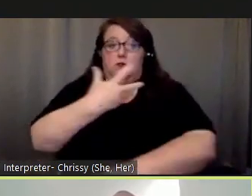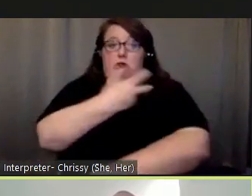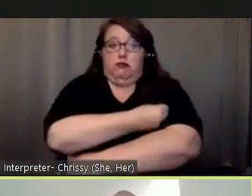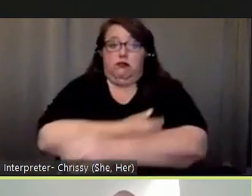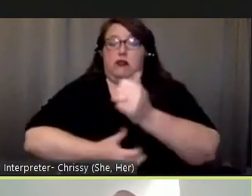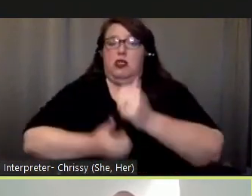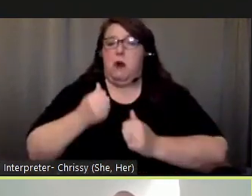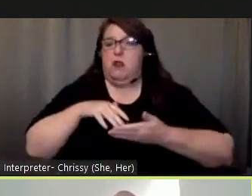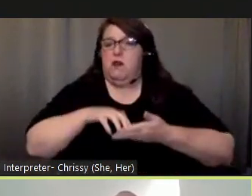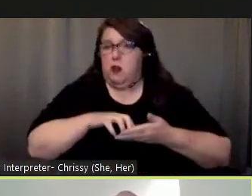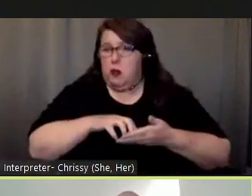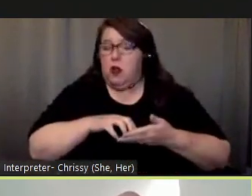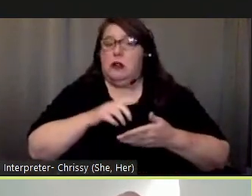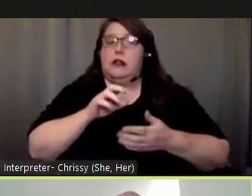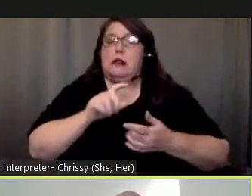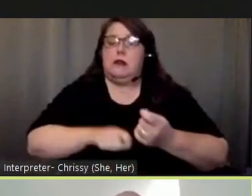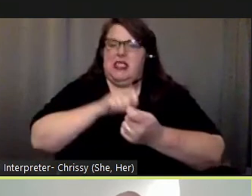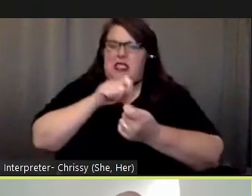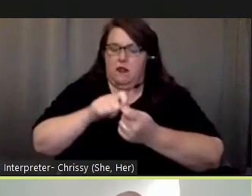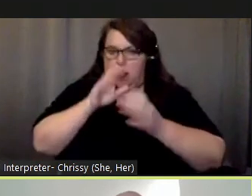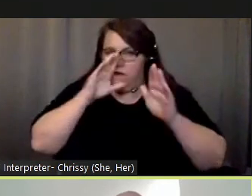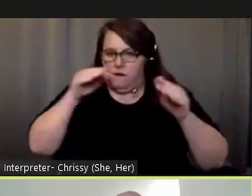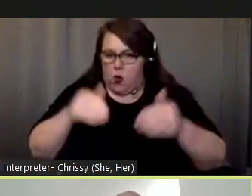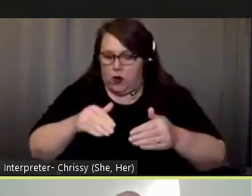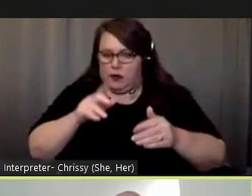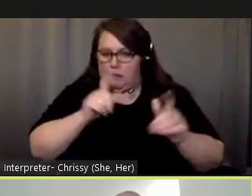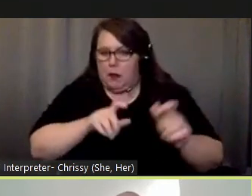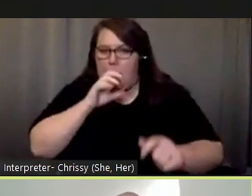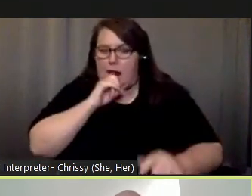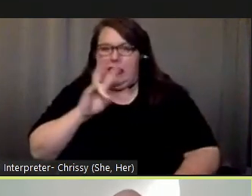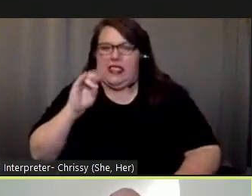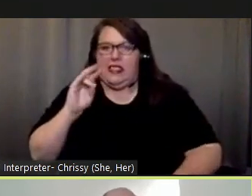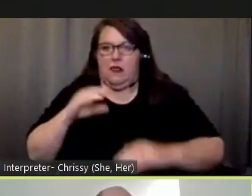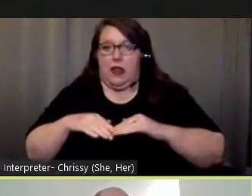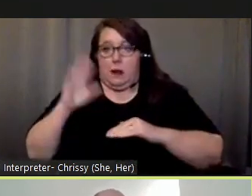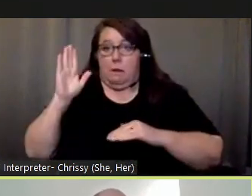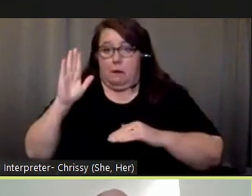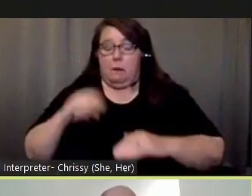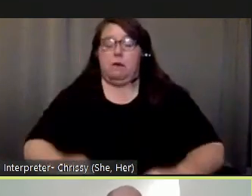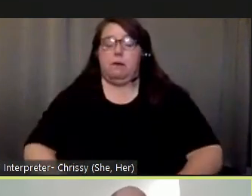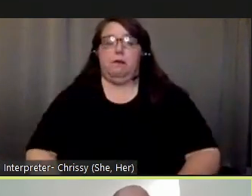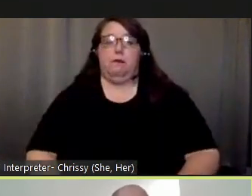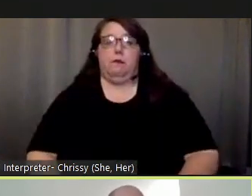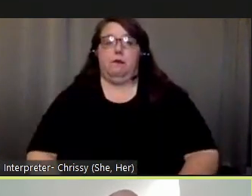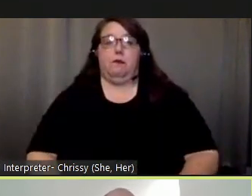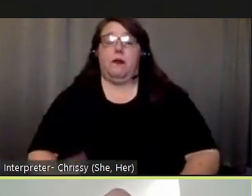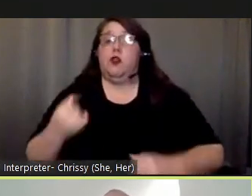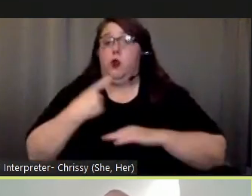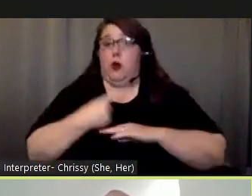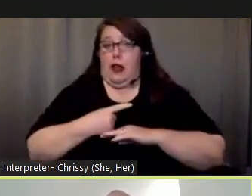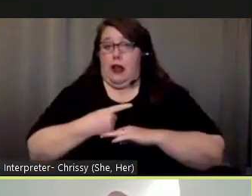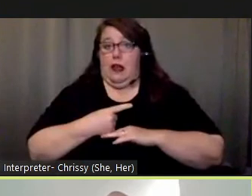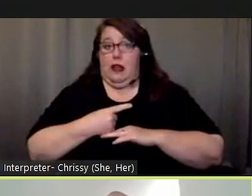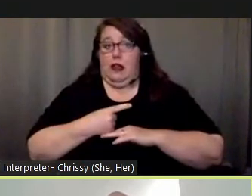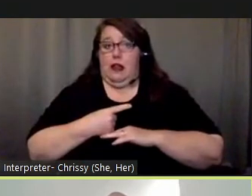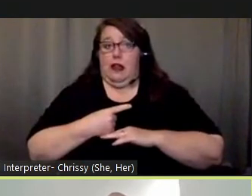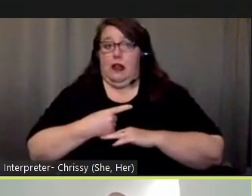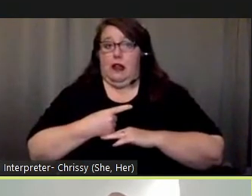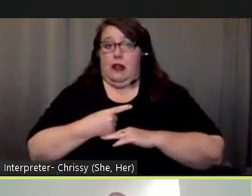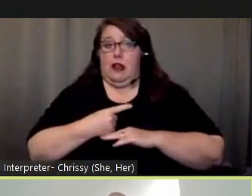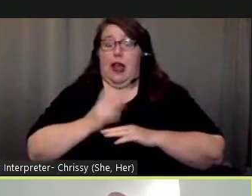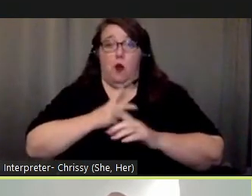vulnerable, particularly focusing on those who are 70 and up. As of today, we are 73%